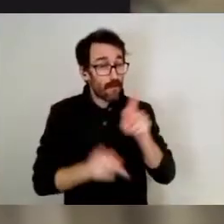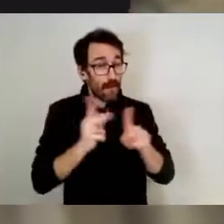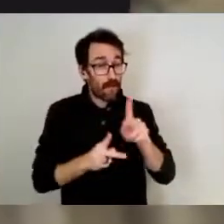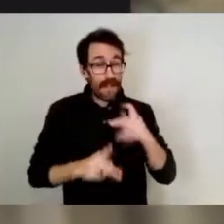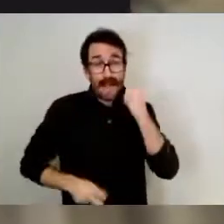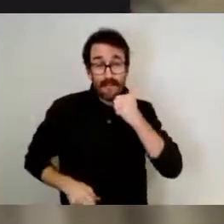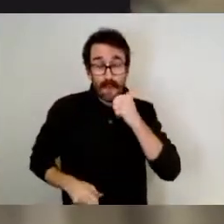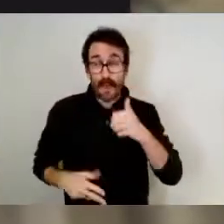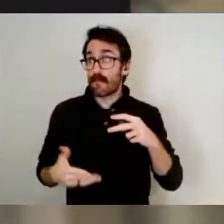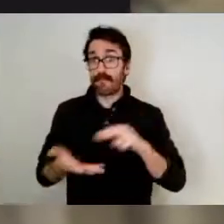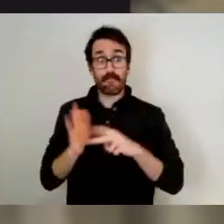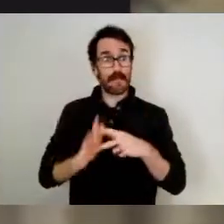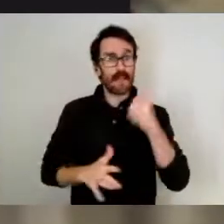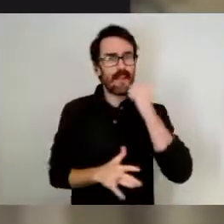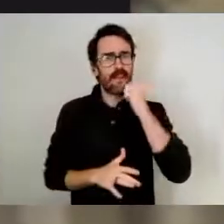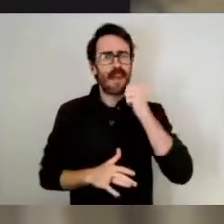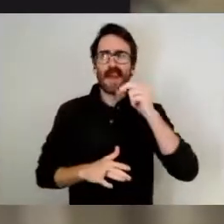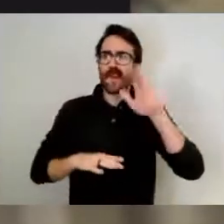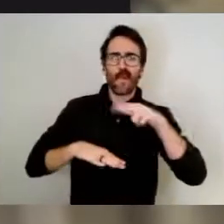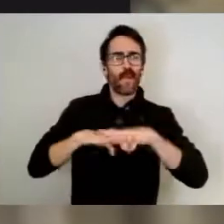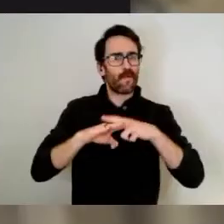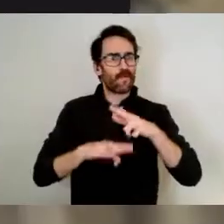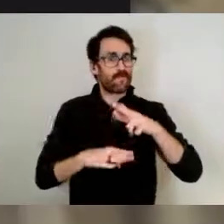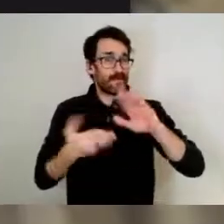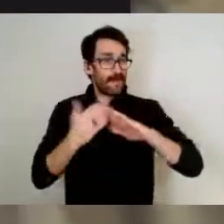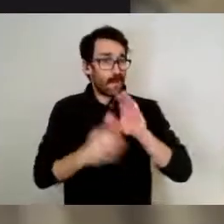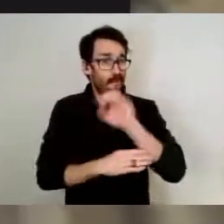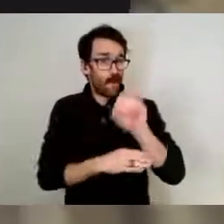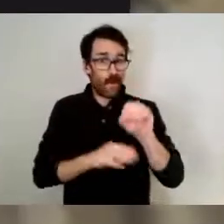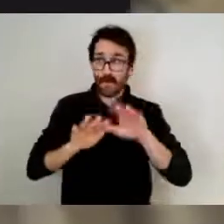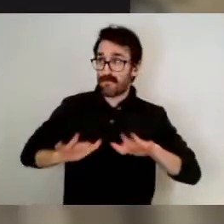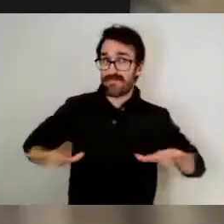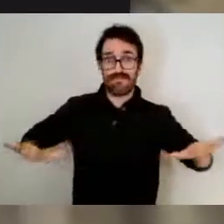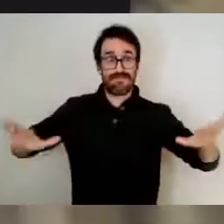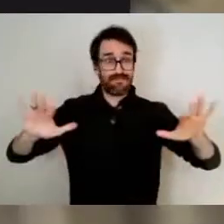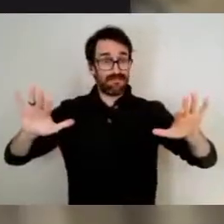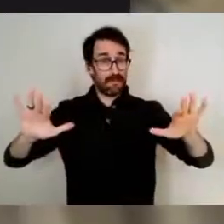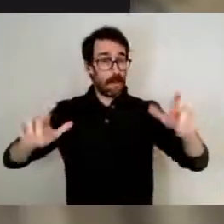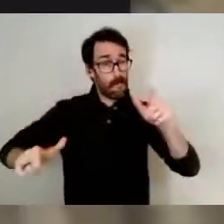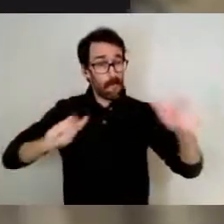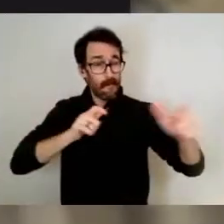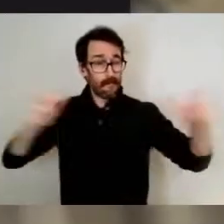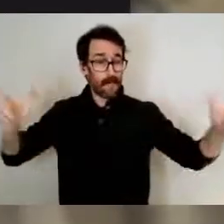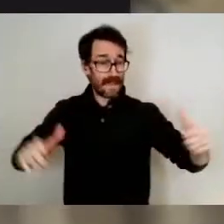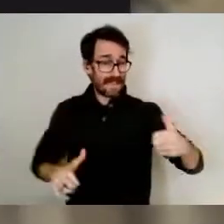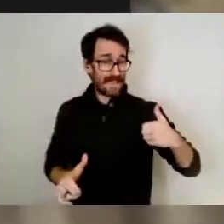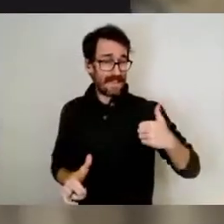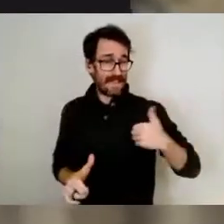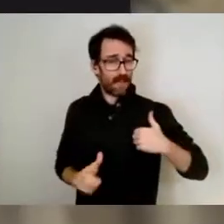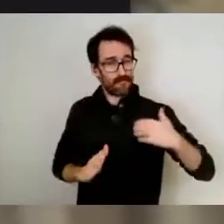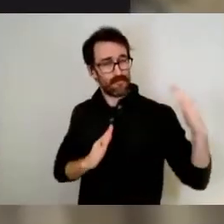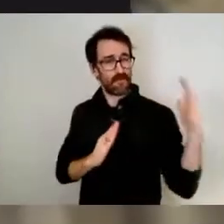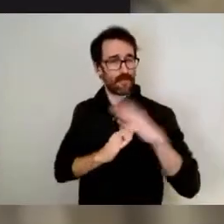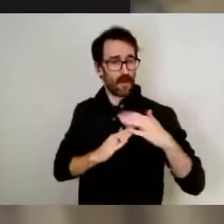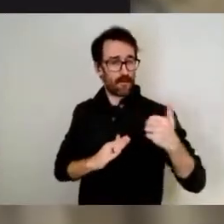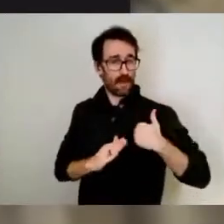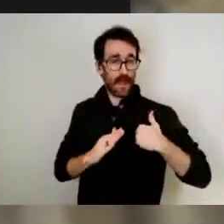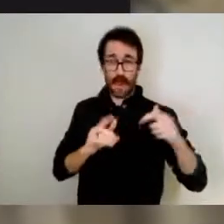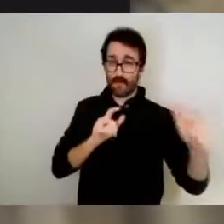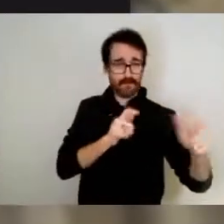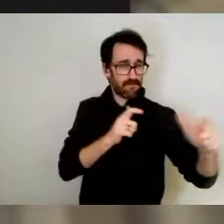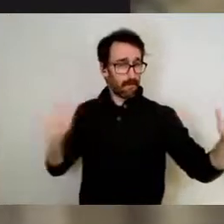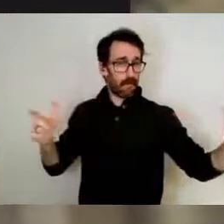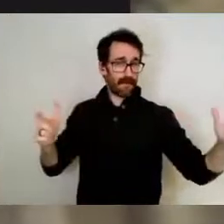in the upcoming days. Can just give us a little more details about what these additional